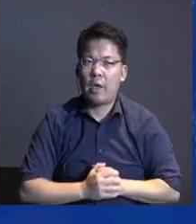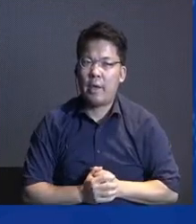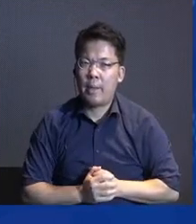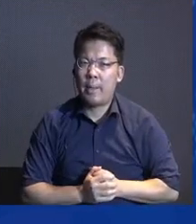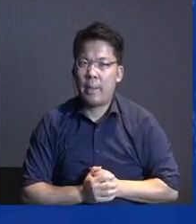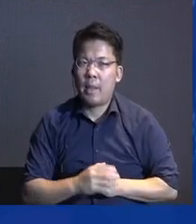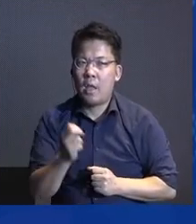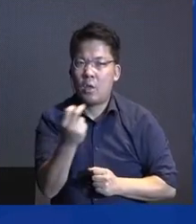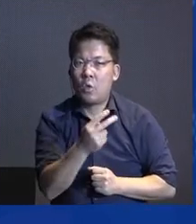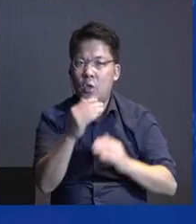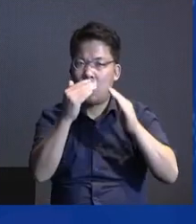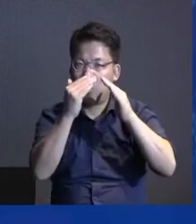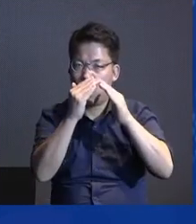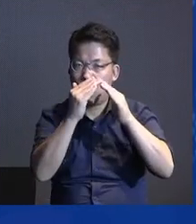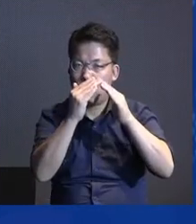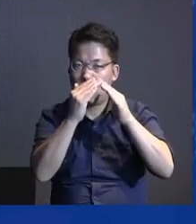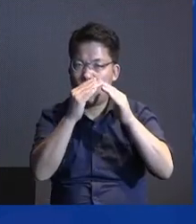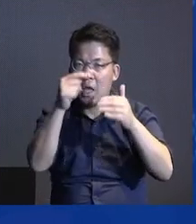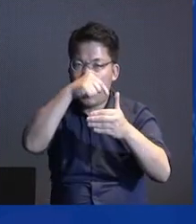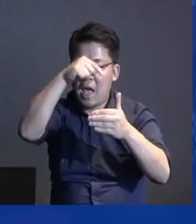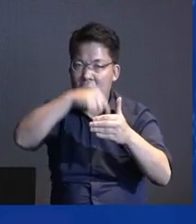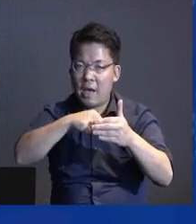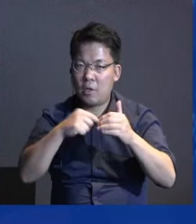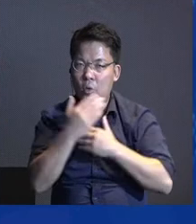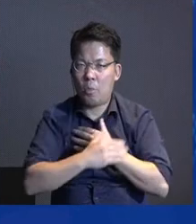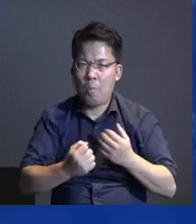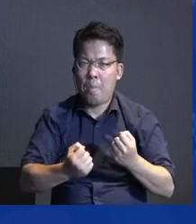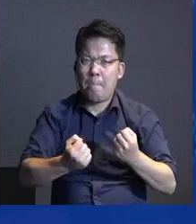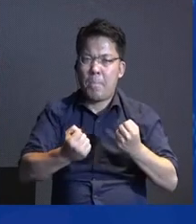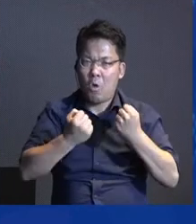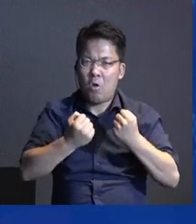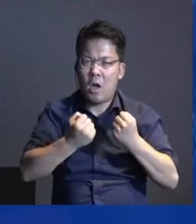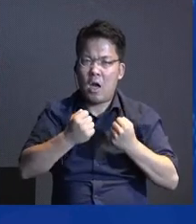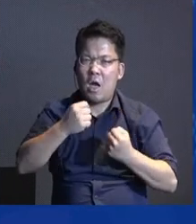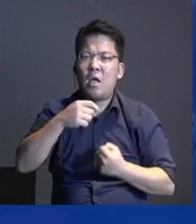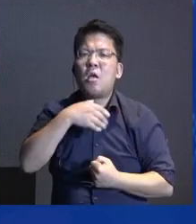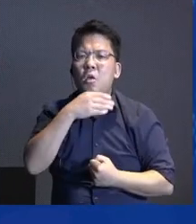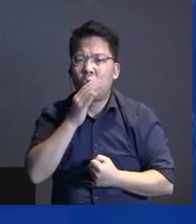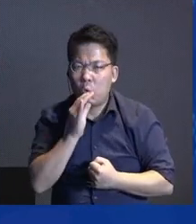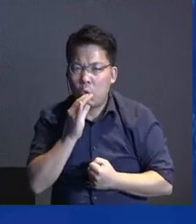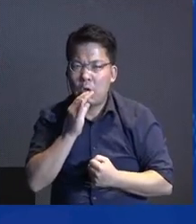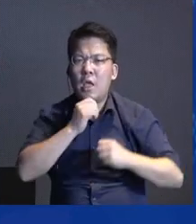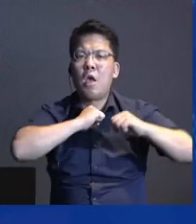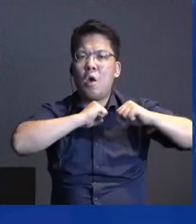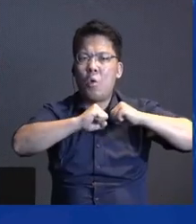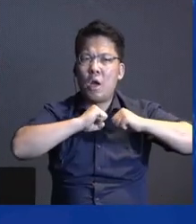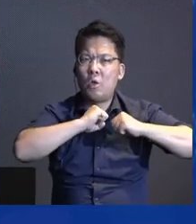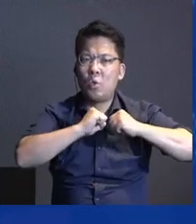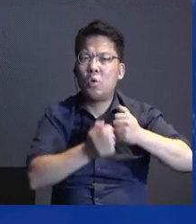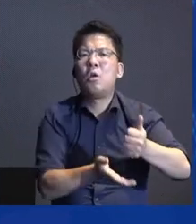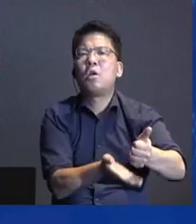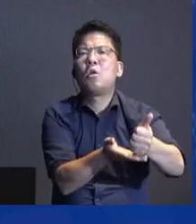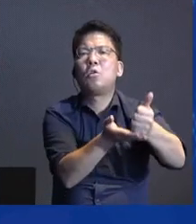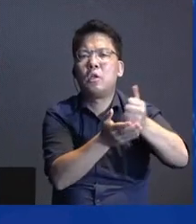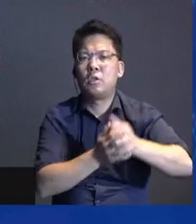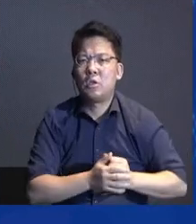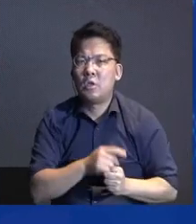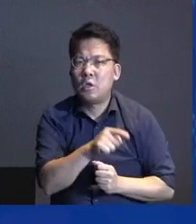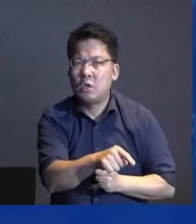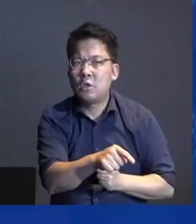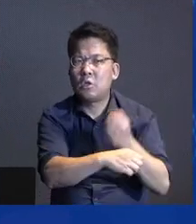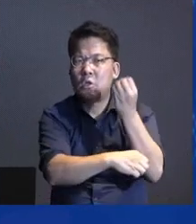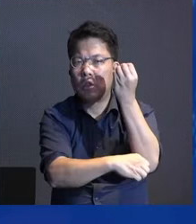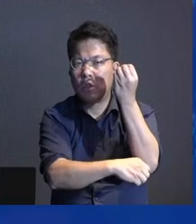the health and welfare volunteers called Minsei-in in Japanese, can focus on their caring for the